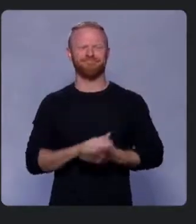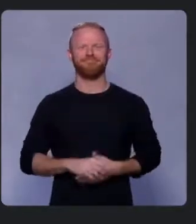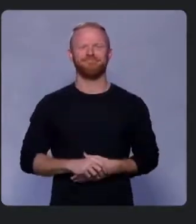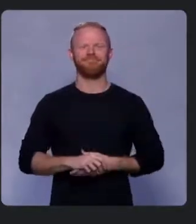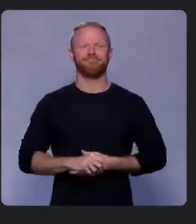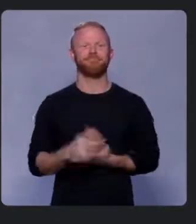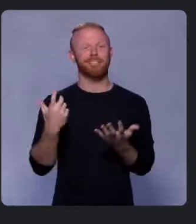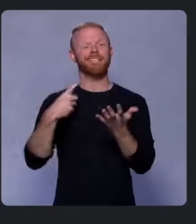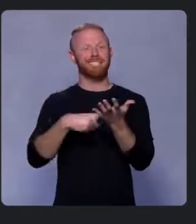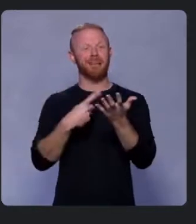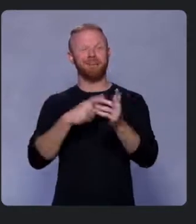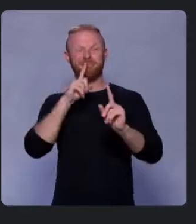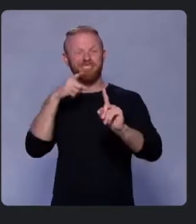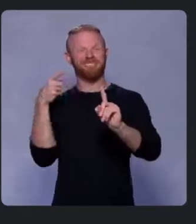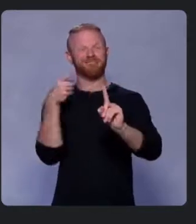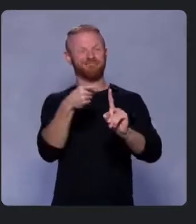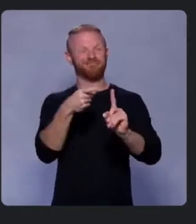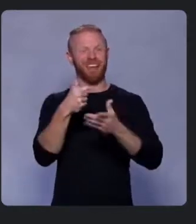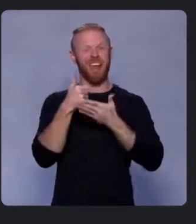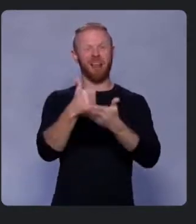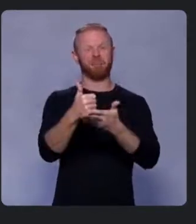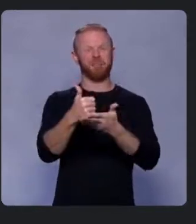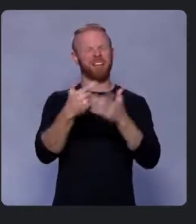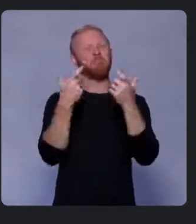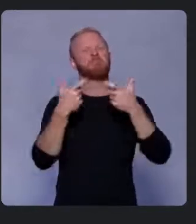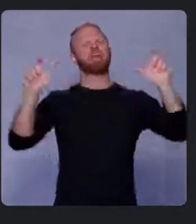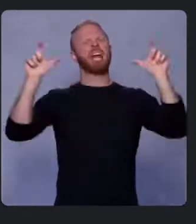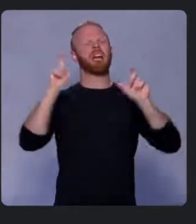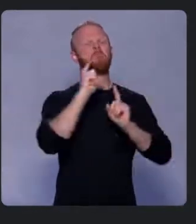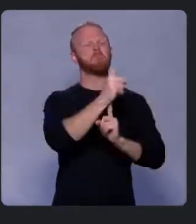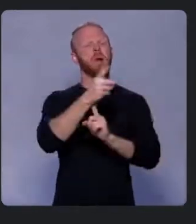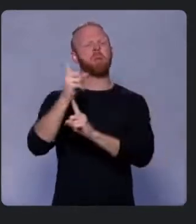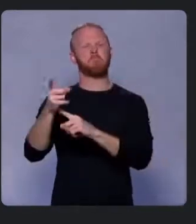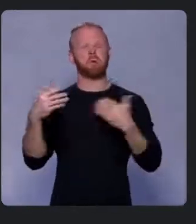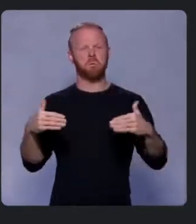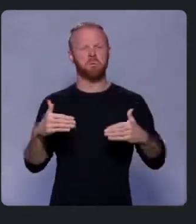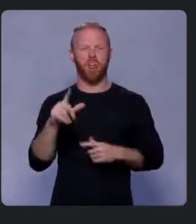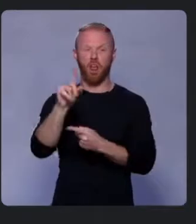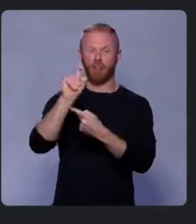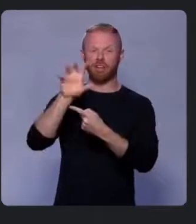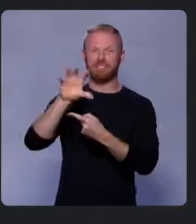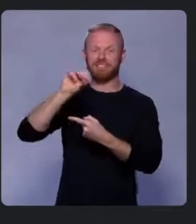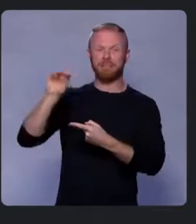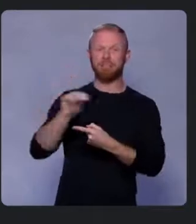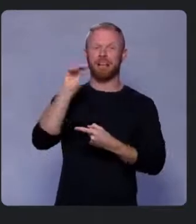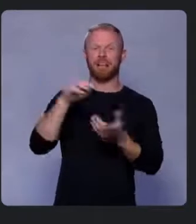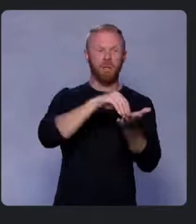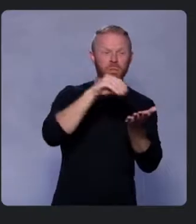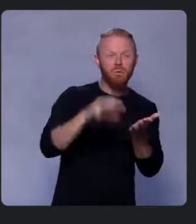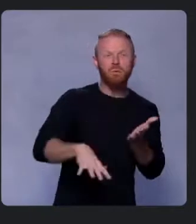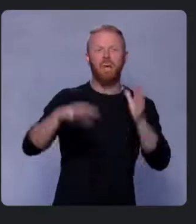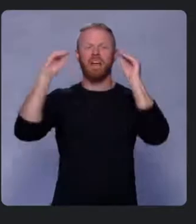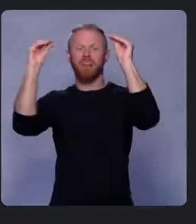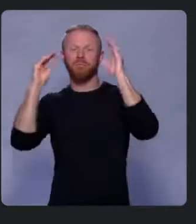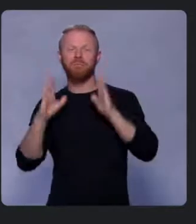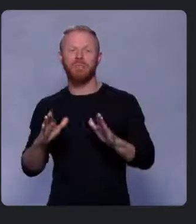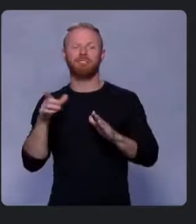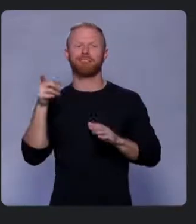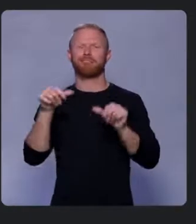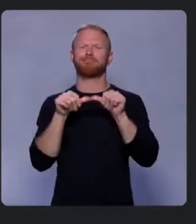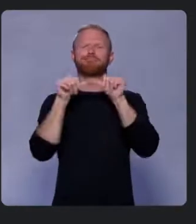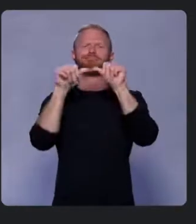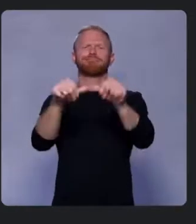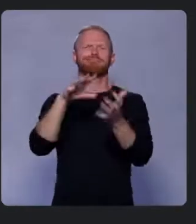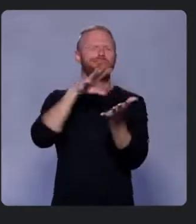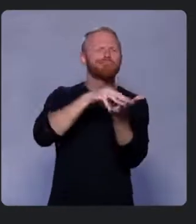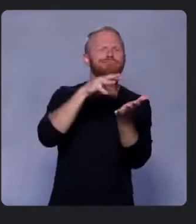Sometimes it's about helping in the big moments, like helping 150 million students and educators keep learning over the last